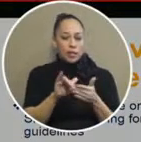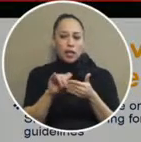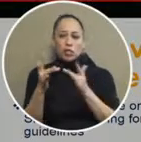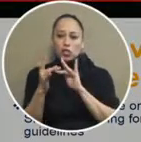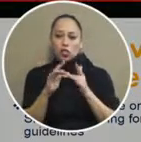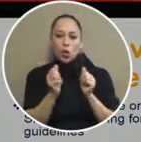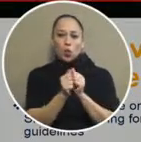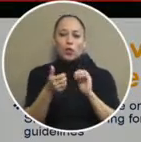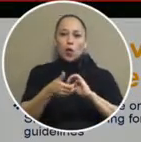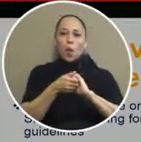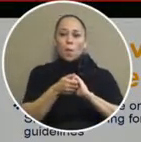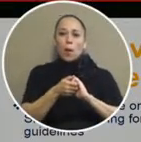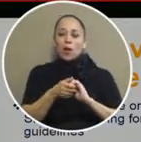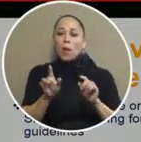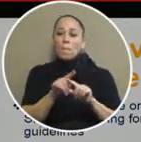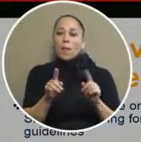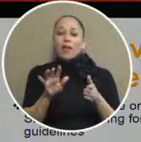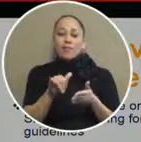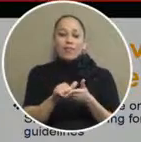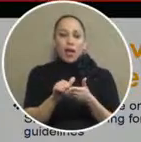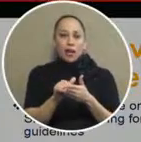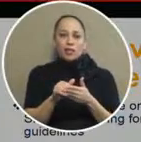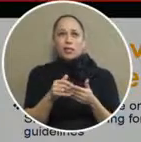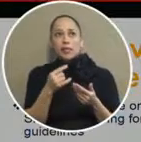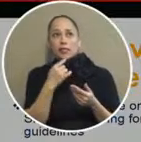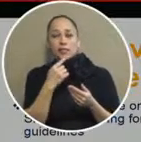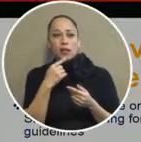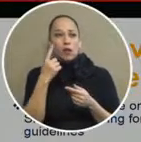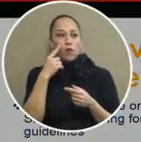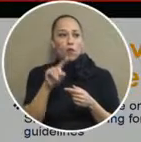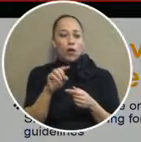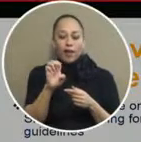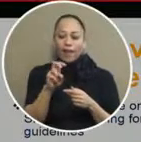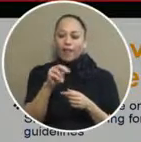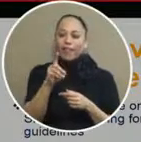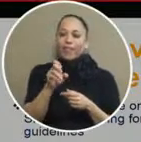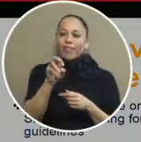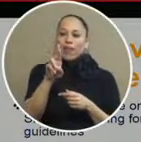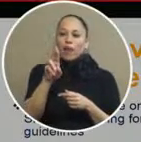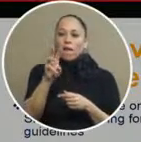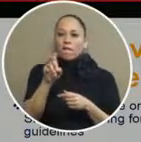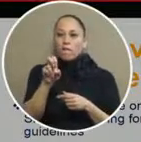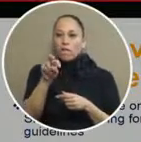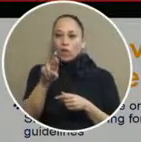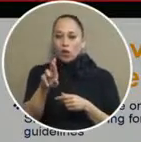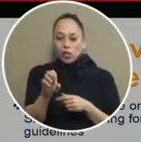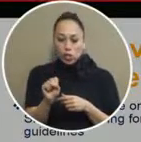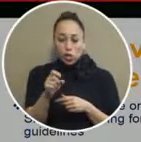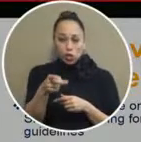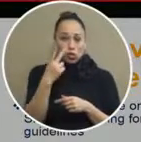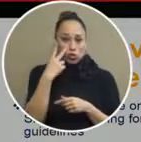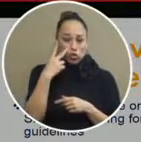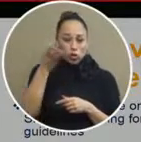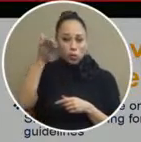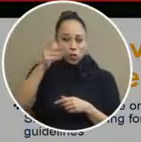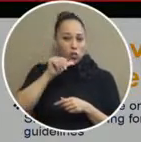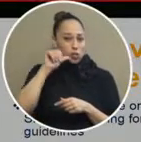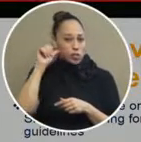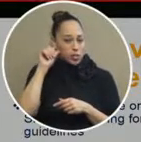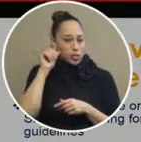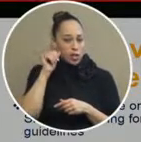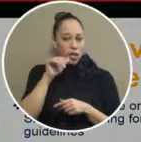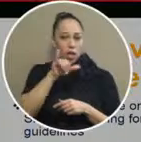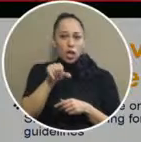of partners, but it has been spearheaded by Endeavors, whom you all received a presentation from yesterday. Justin